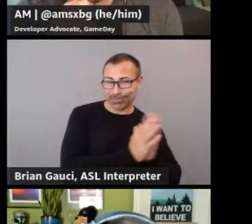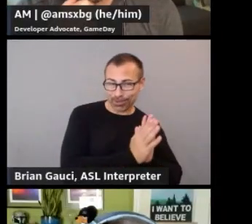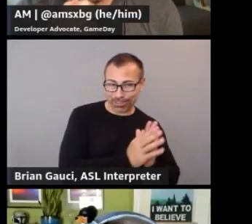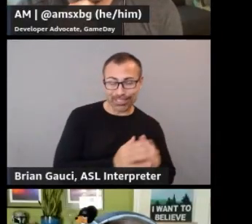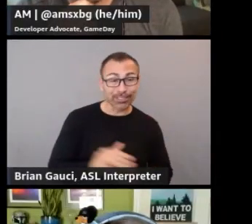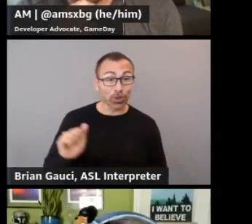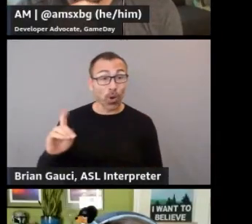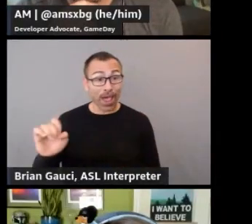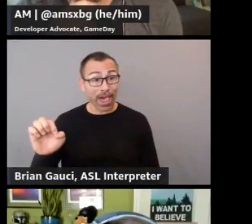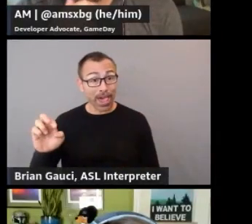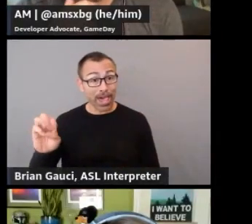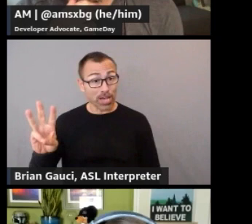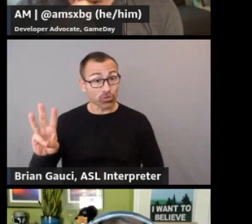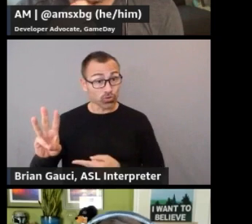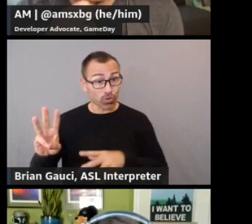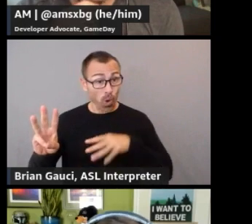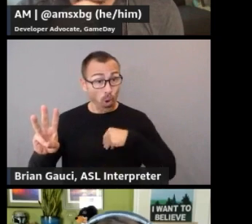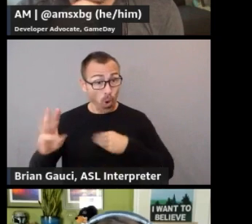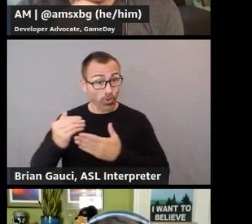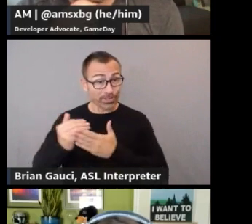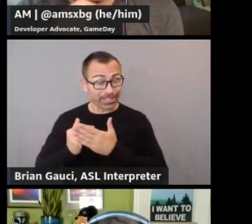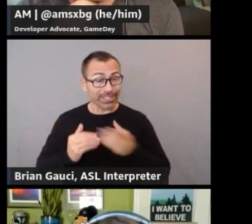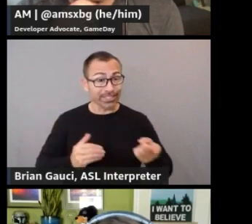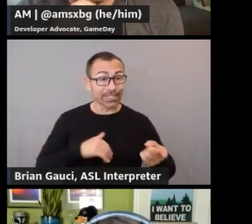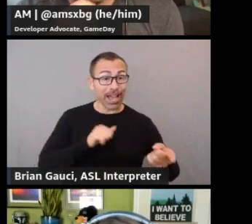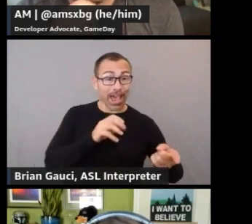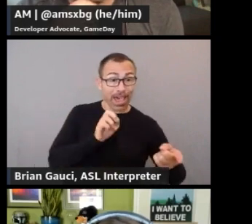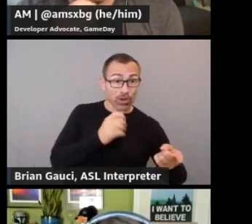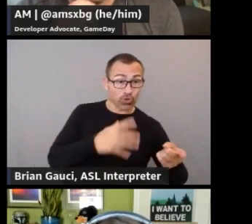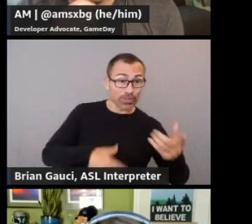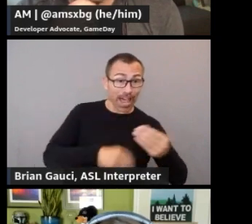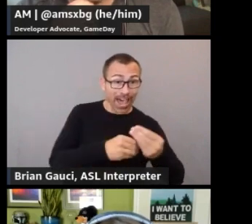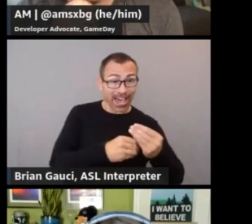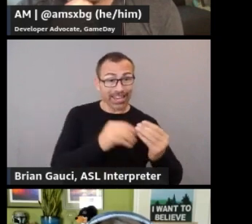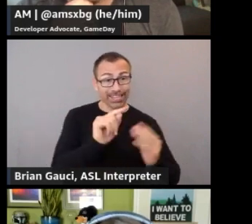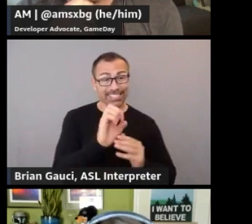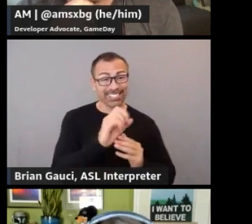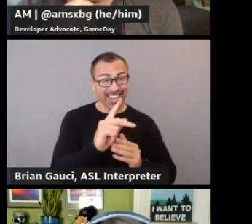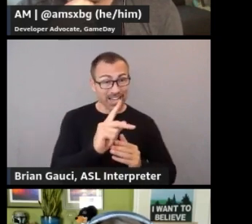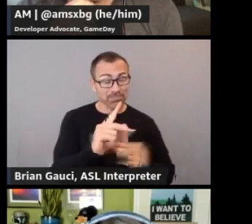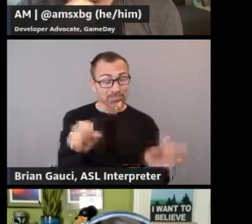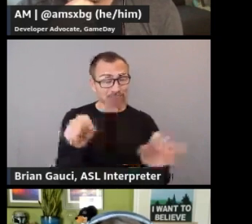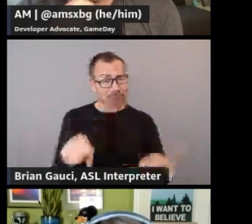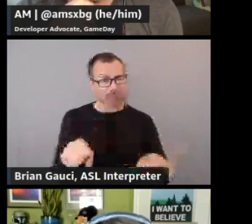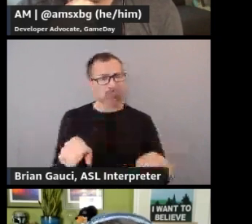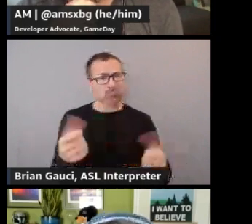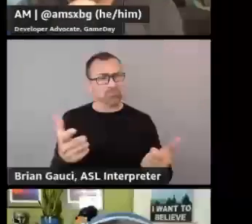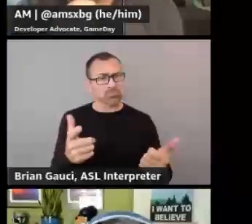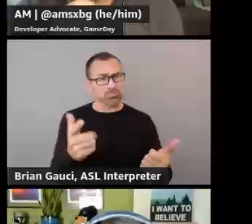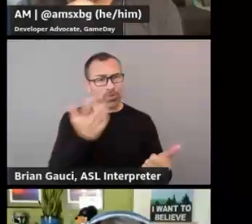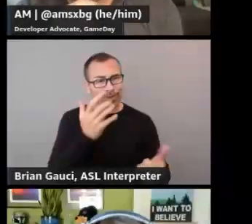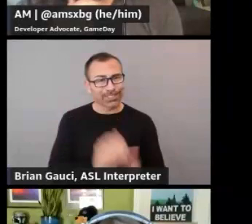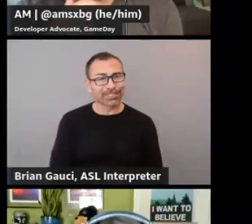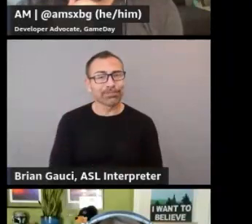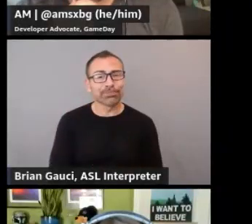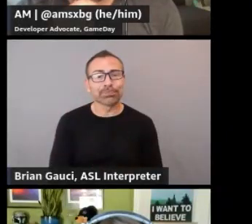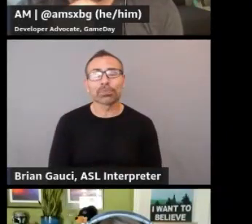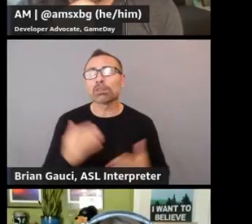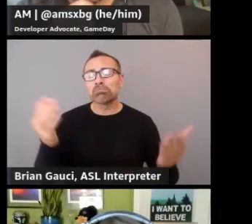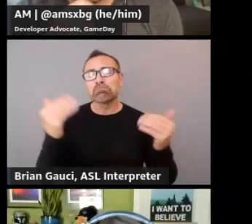owner, and Andrew was the one asking to create the task. So awesome, Andrew's allowed to do that. So let's do another